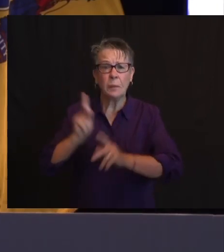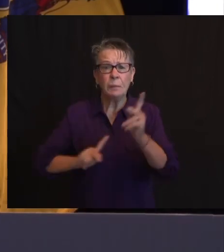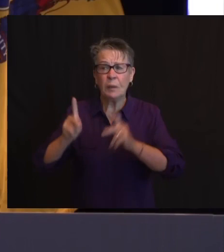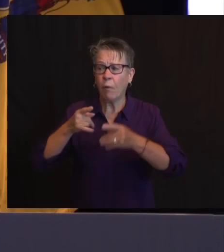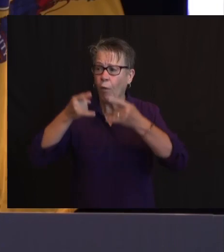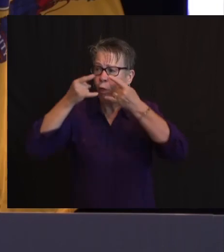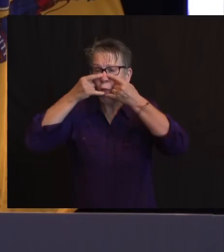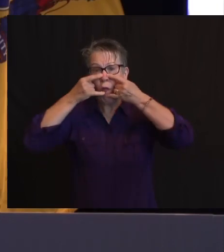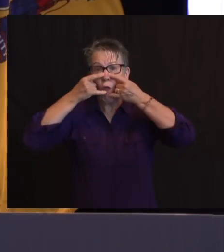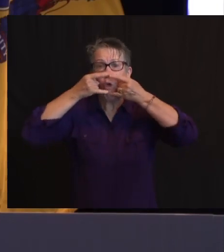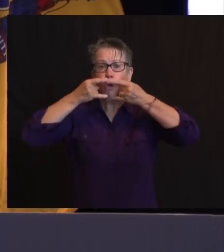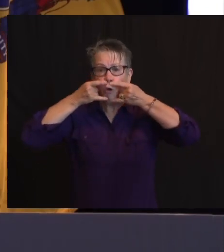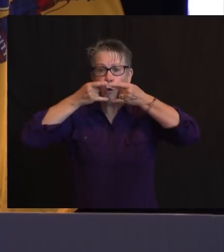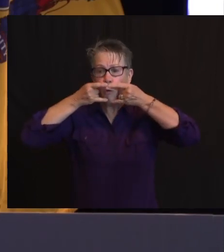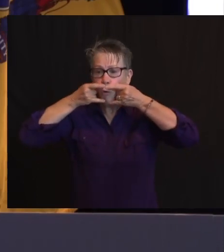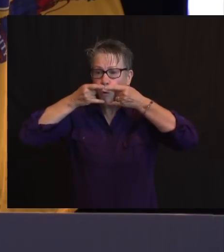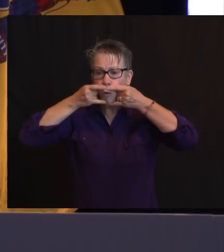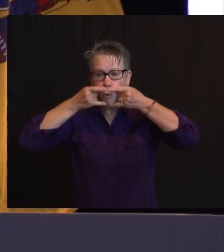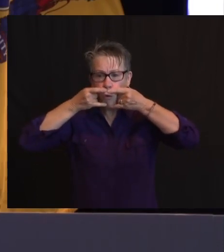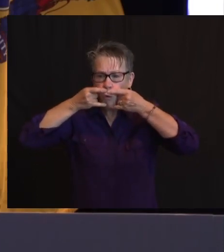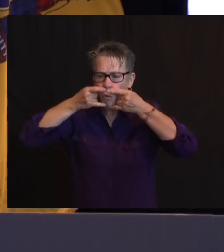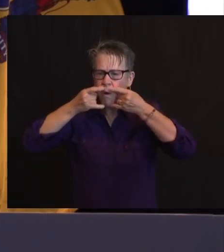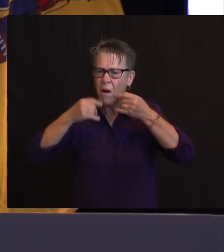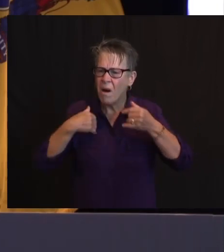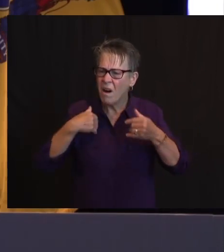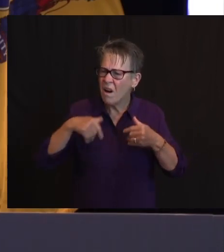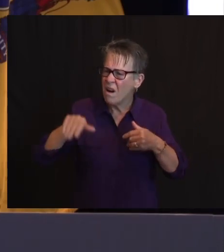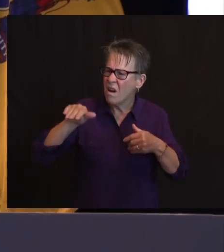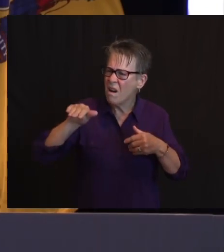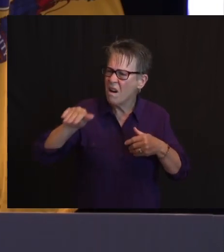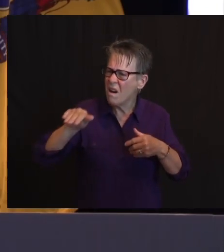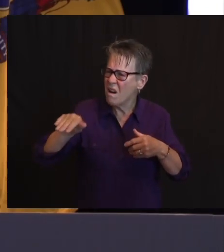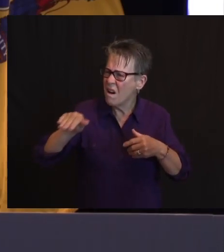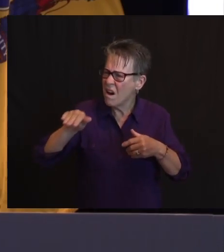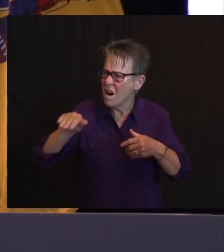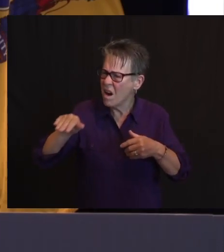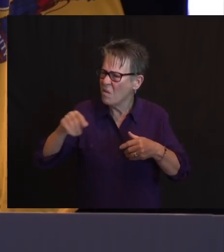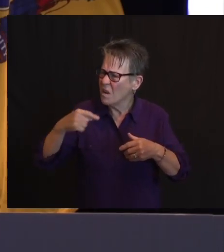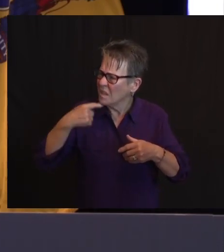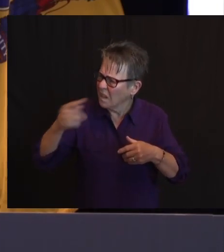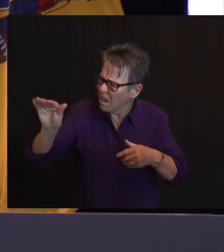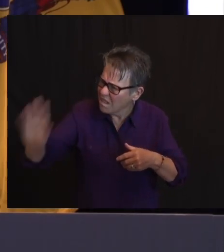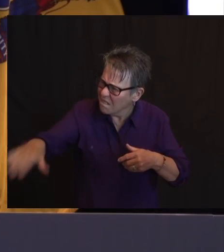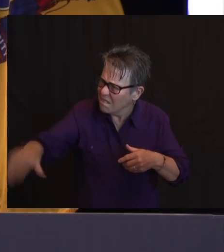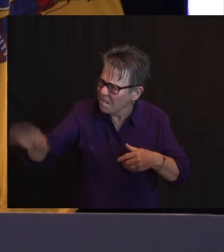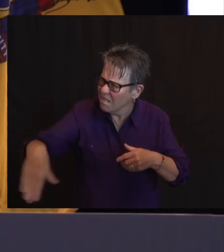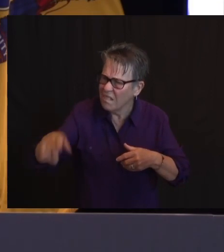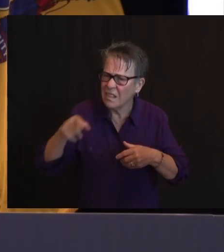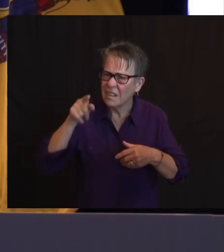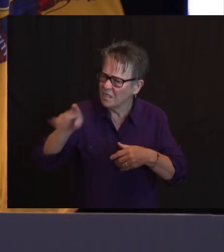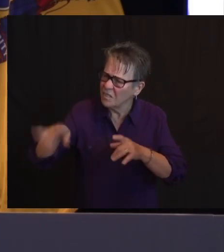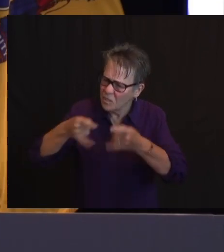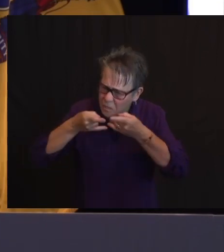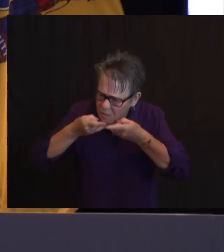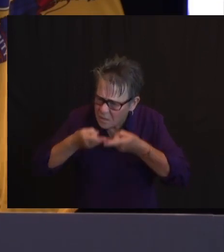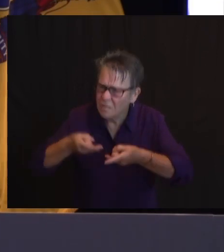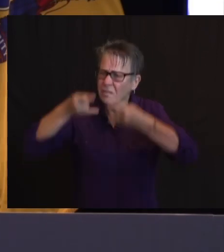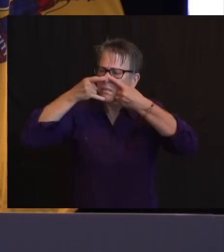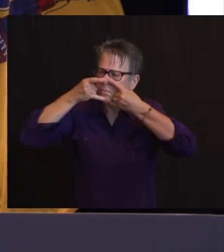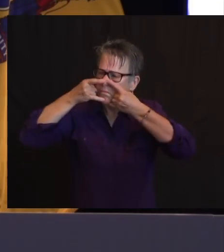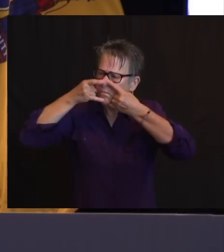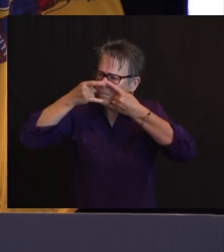sloppiness, where people, it's like they're too tired to do it or something? And how do we try to respond to